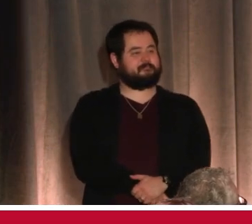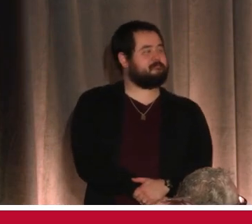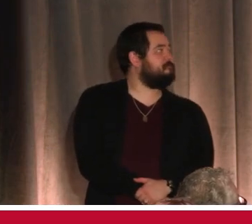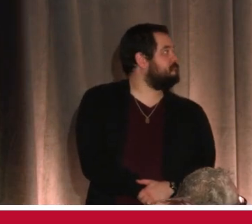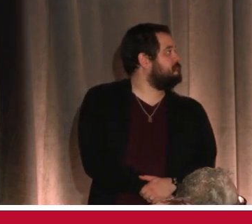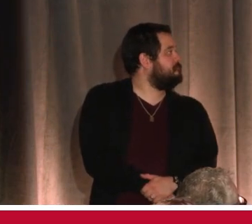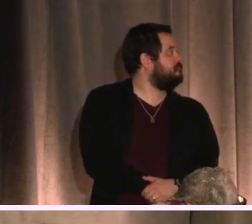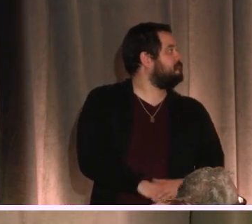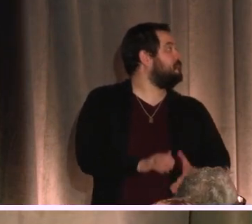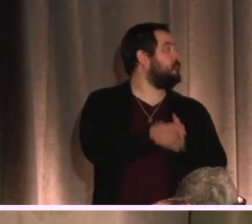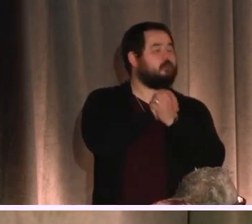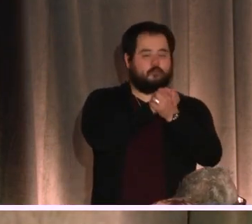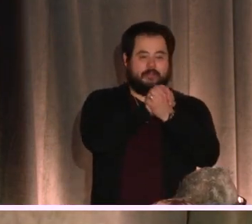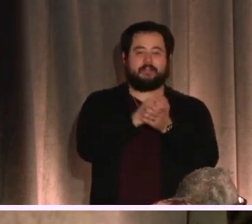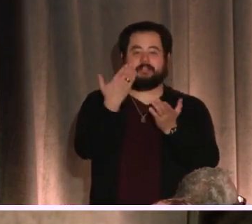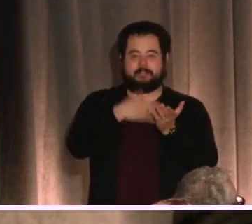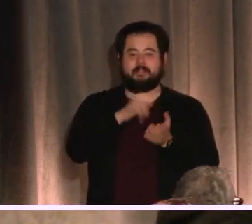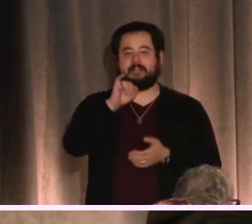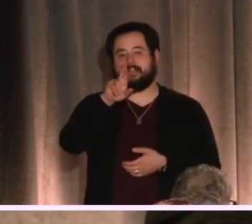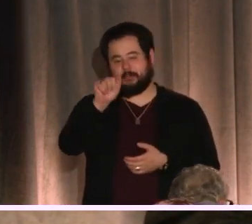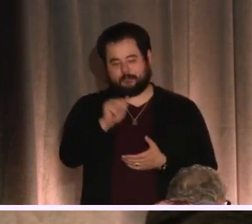Yeah, congratulations again, Ira.